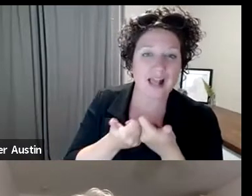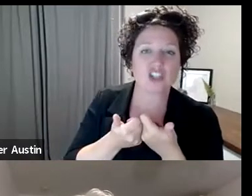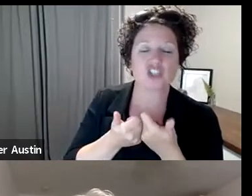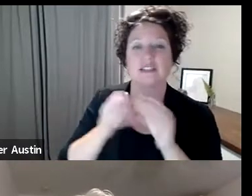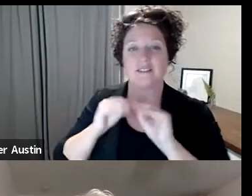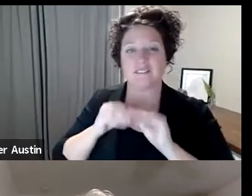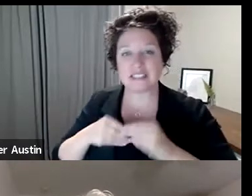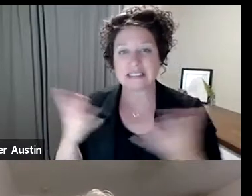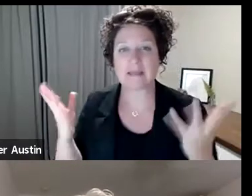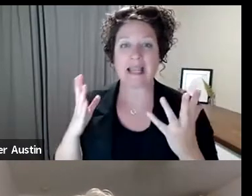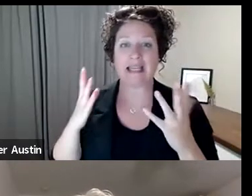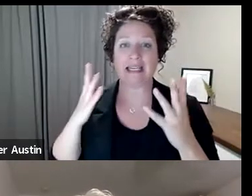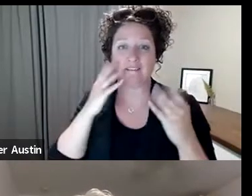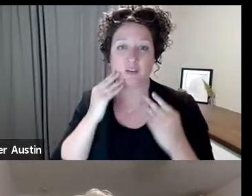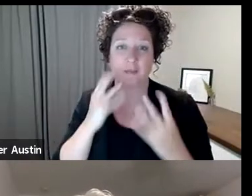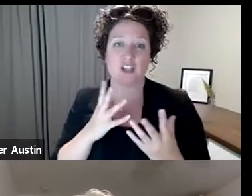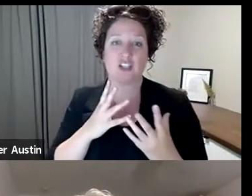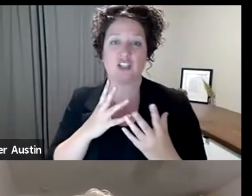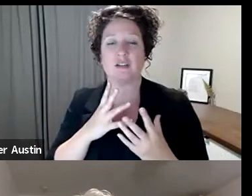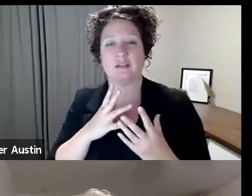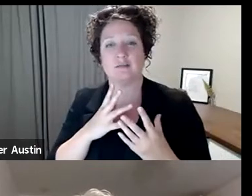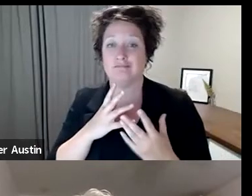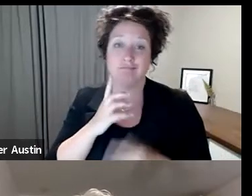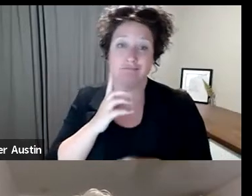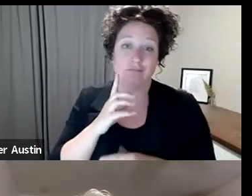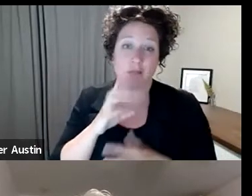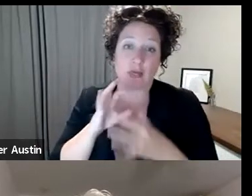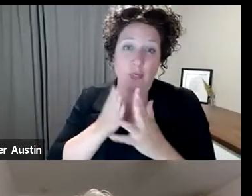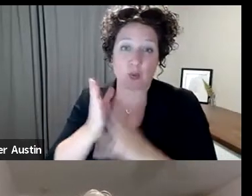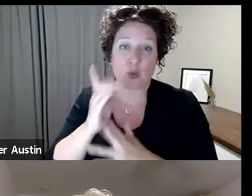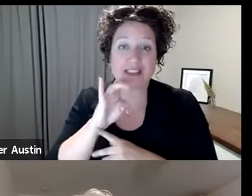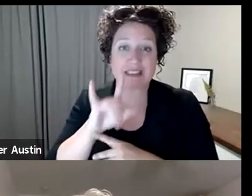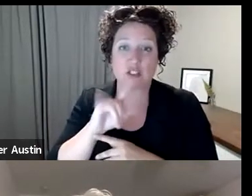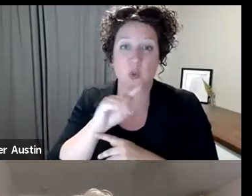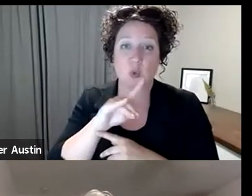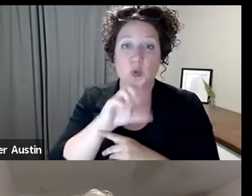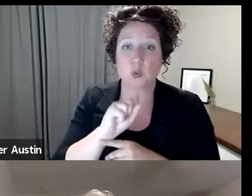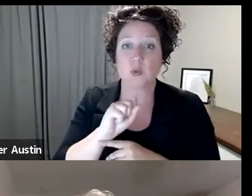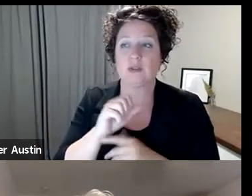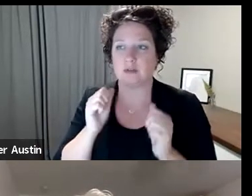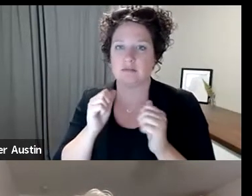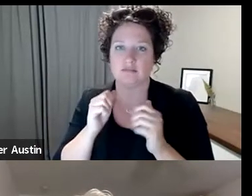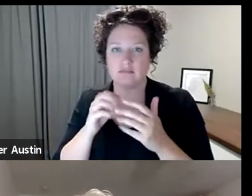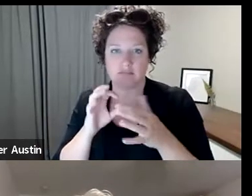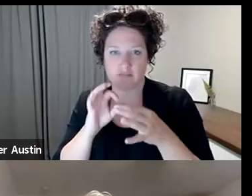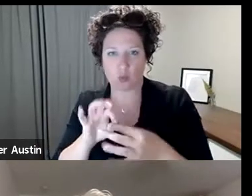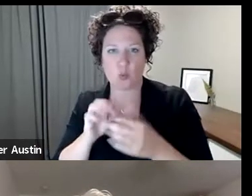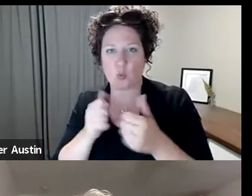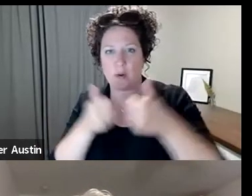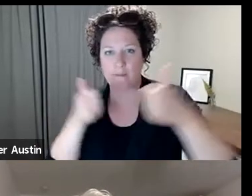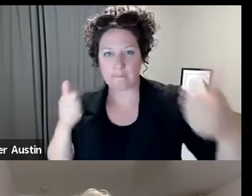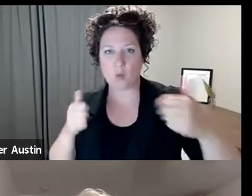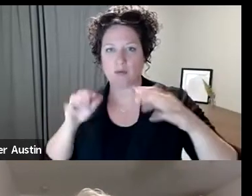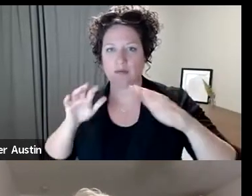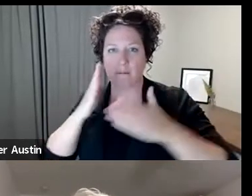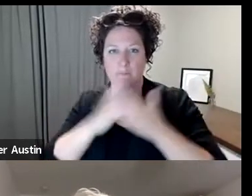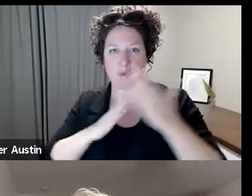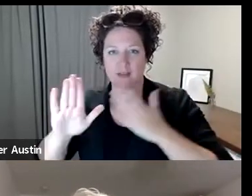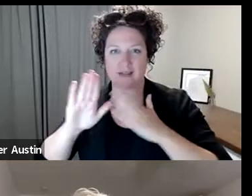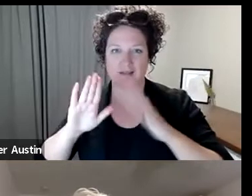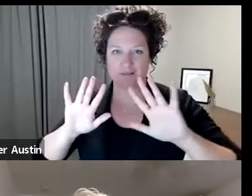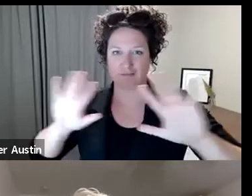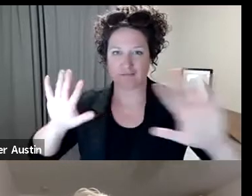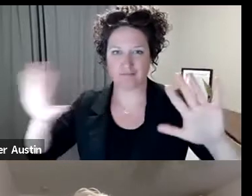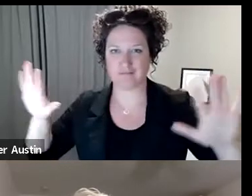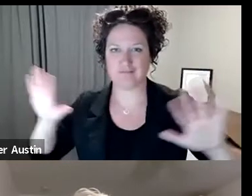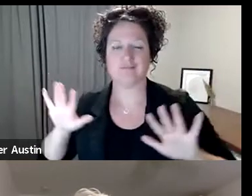disseminating information via digital tools across remote and rural parts of our country? I'm sure that's relevant to some of Dion's